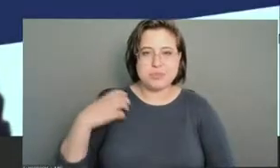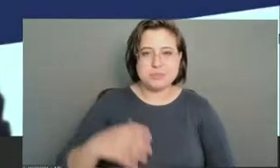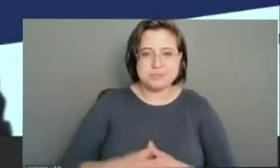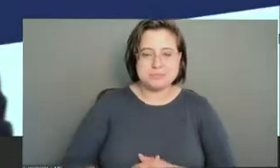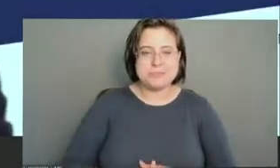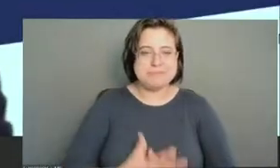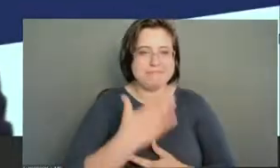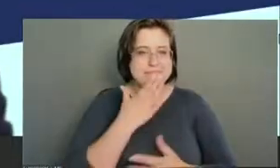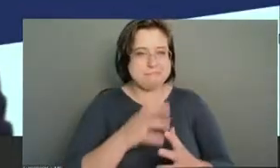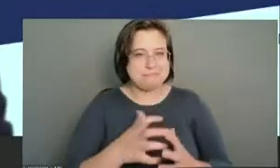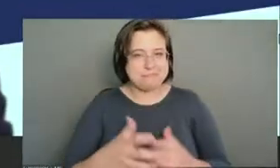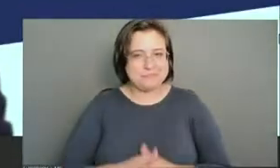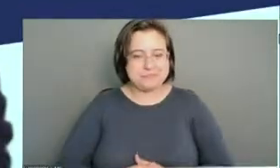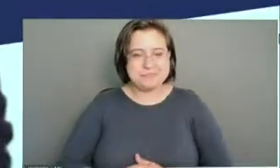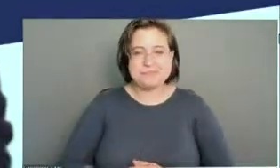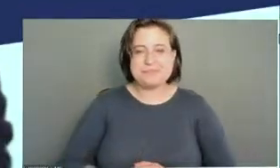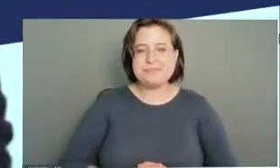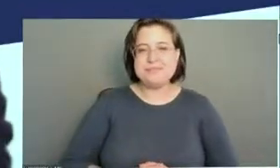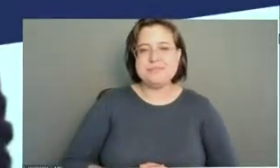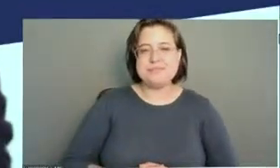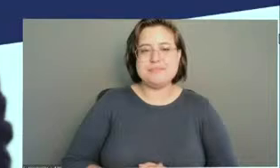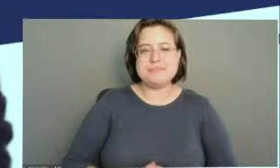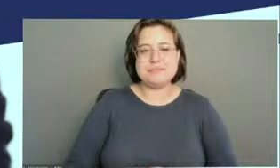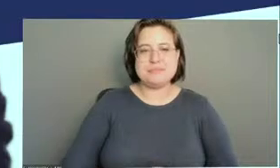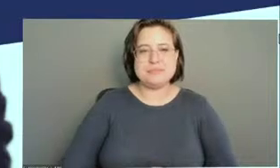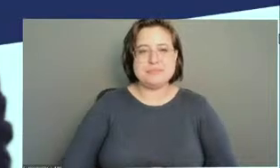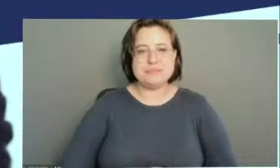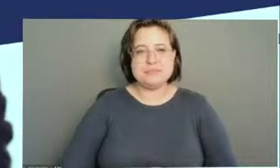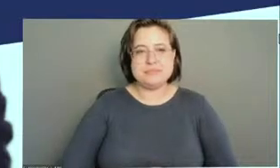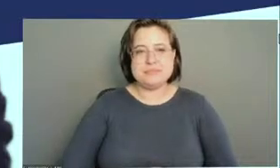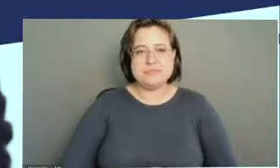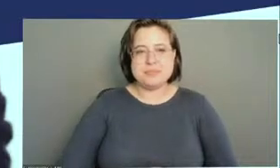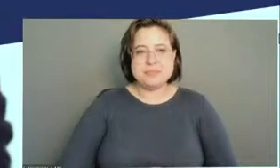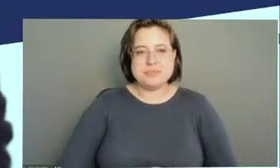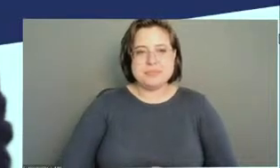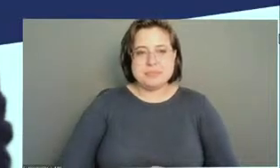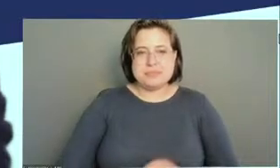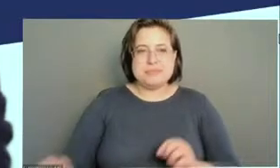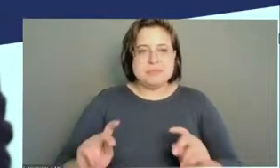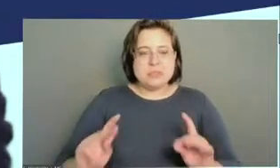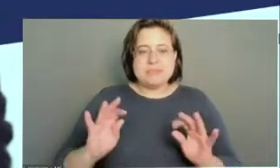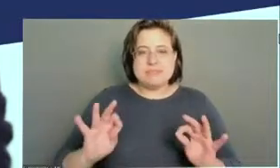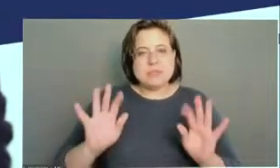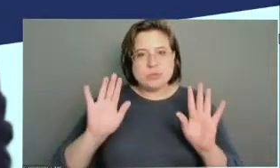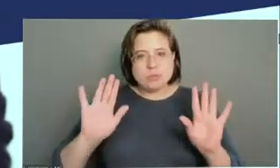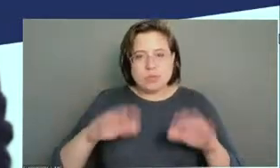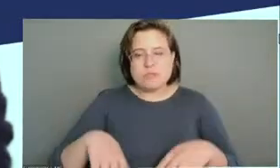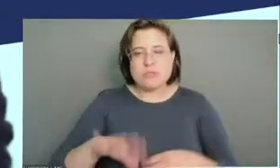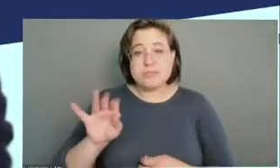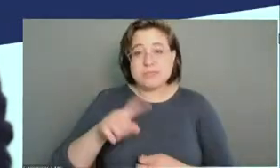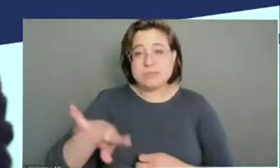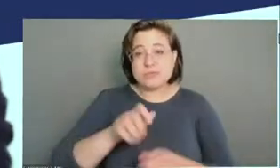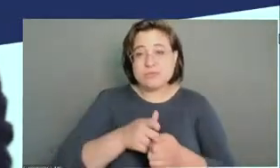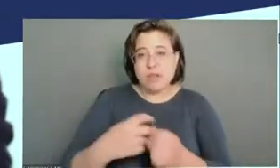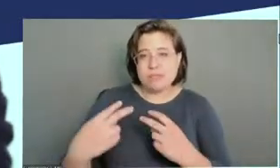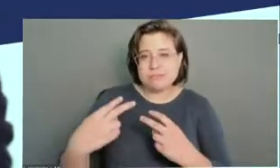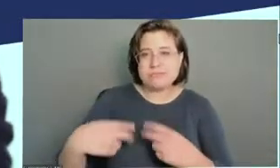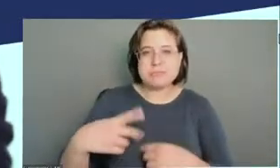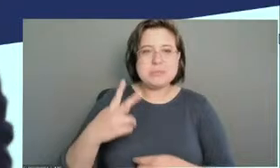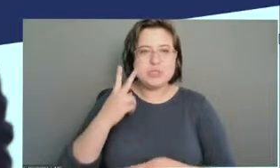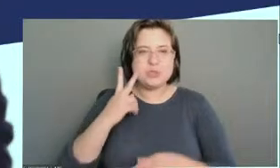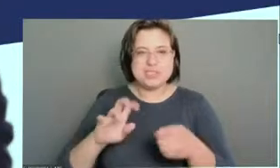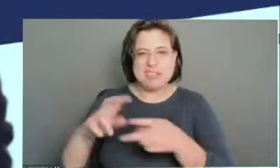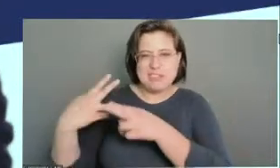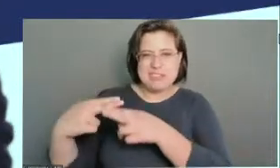Captain Wu. All right, it's really wonderful. Those who've been following us will see that we had an additional name added to the roll